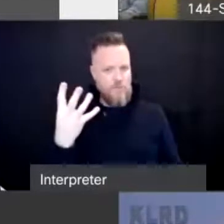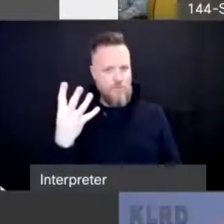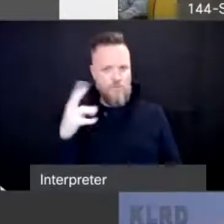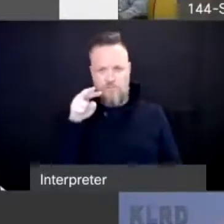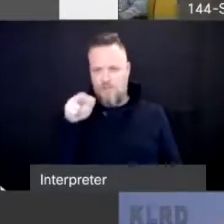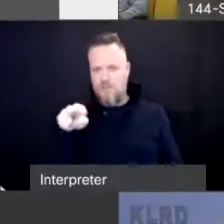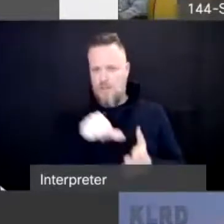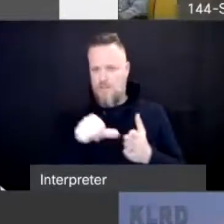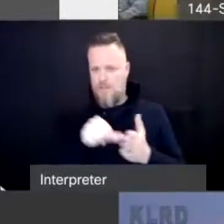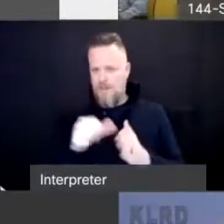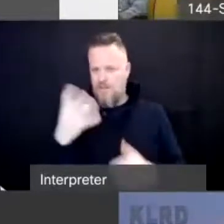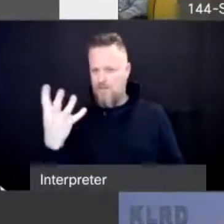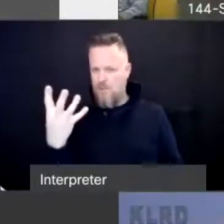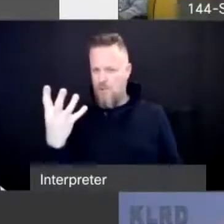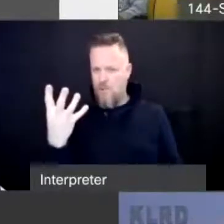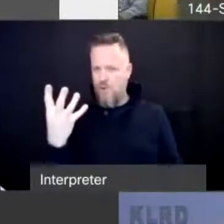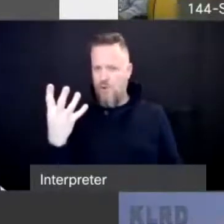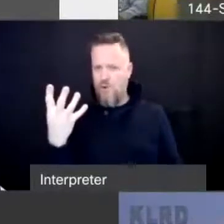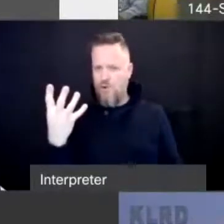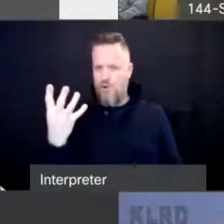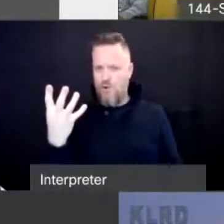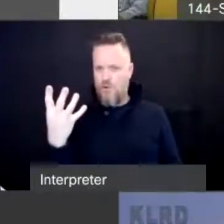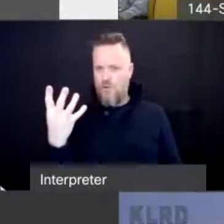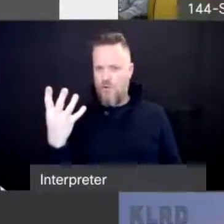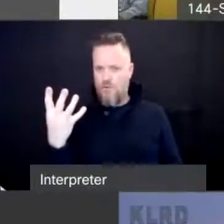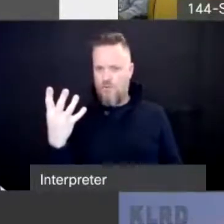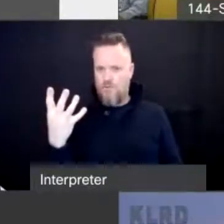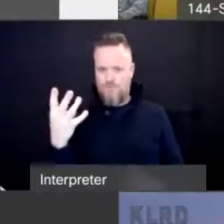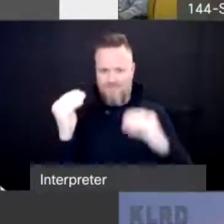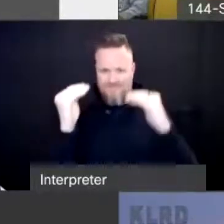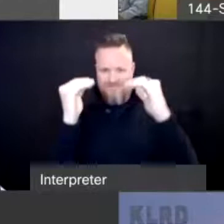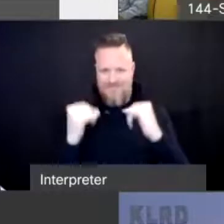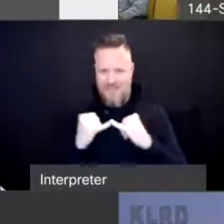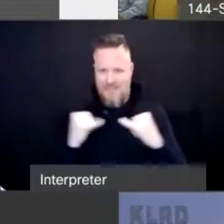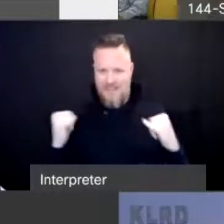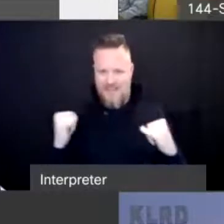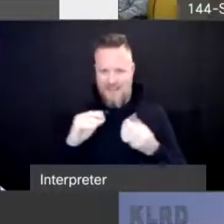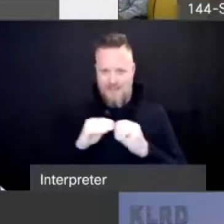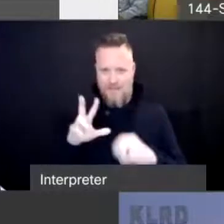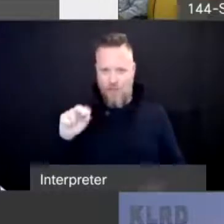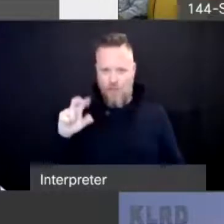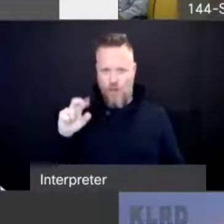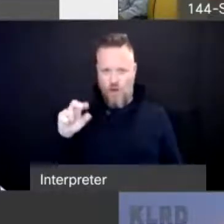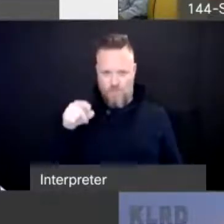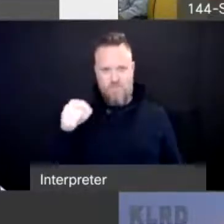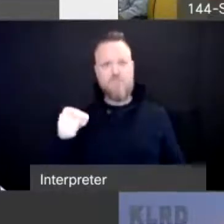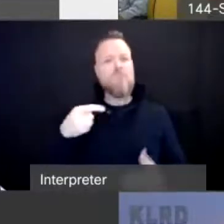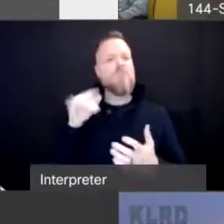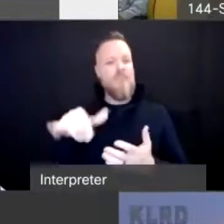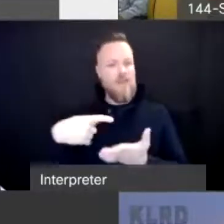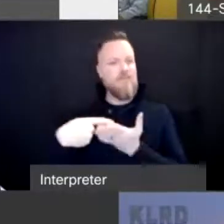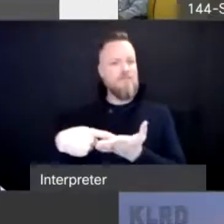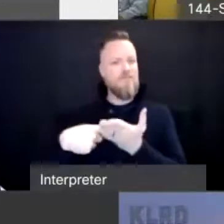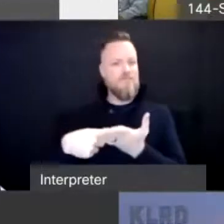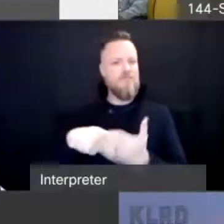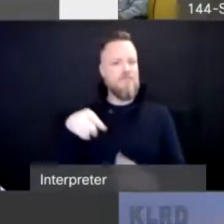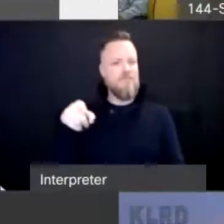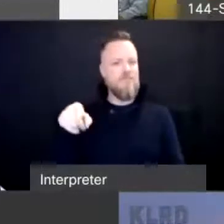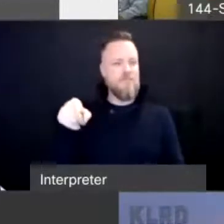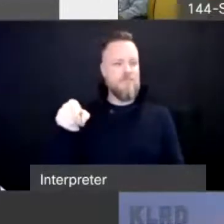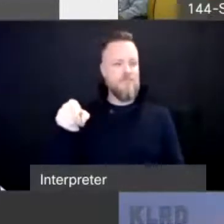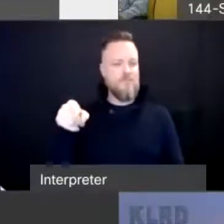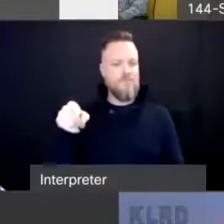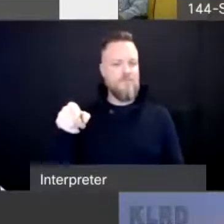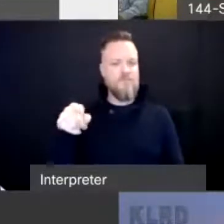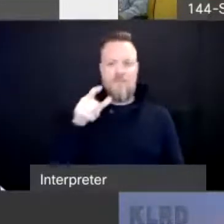4, I believe on page 4, after line 30, it does speak to those. You don't